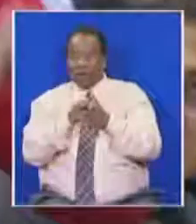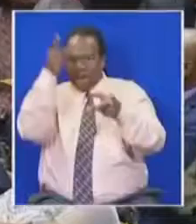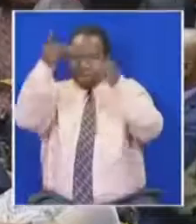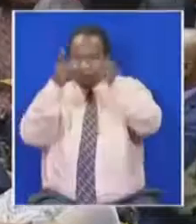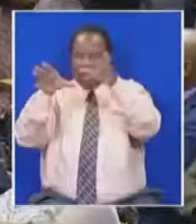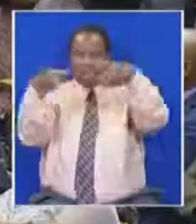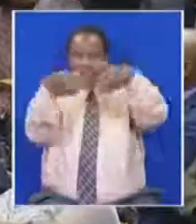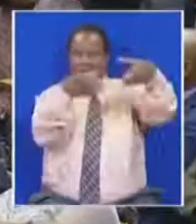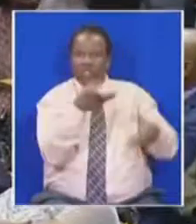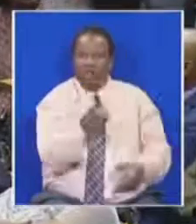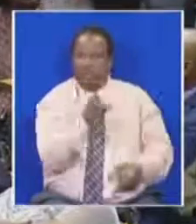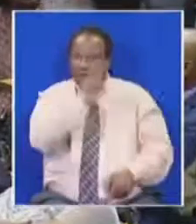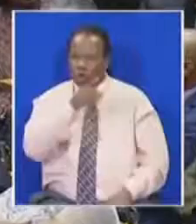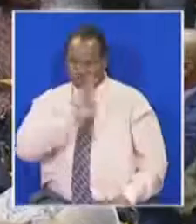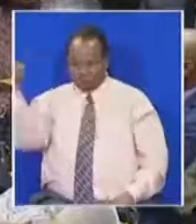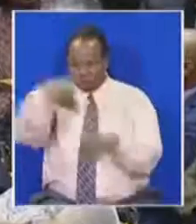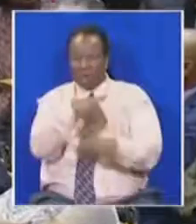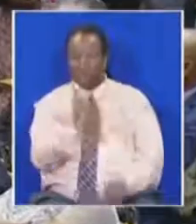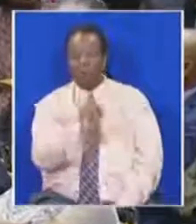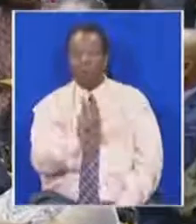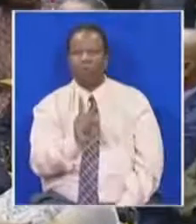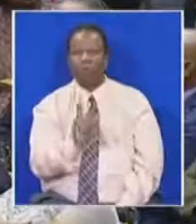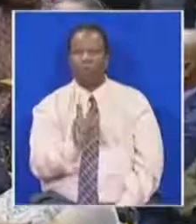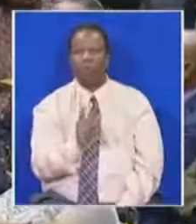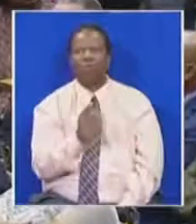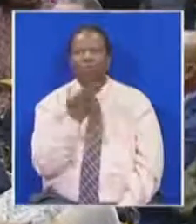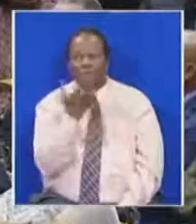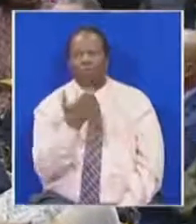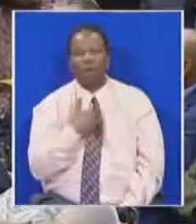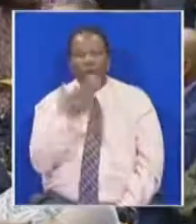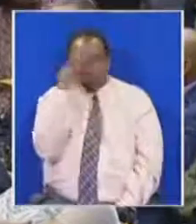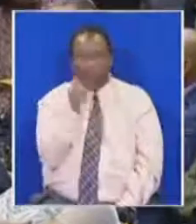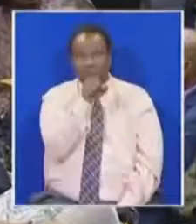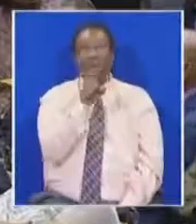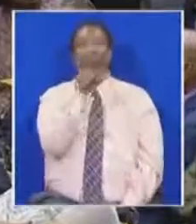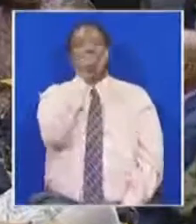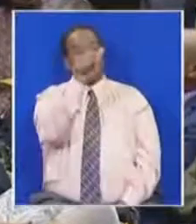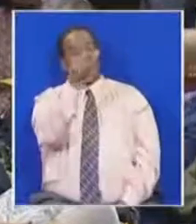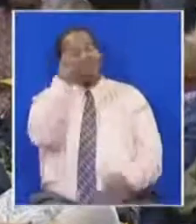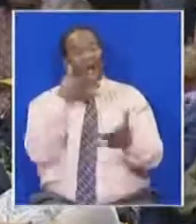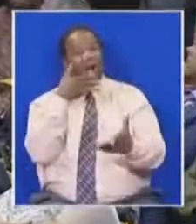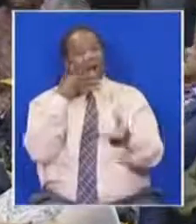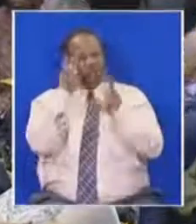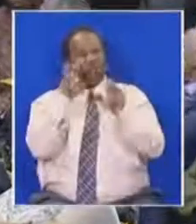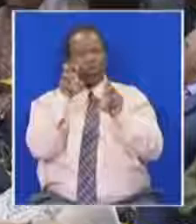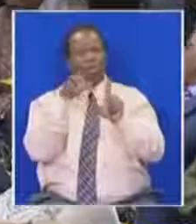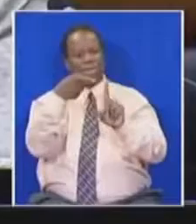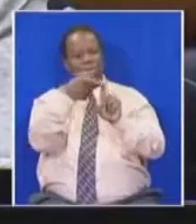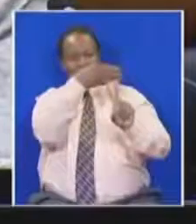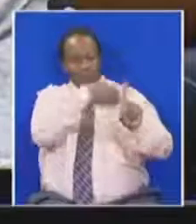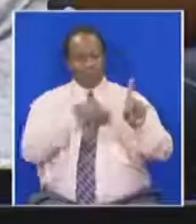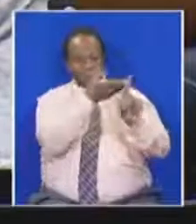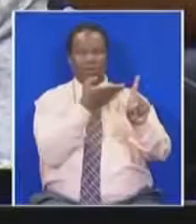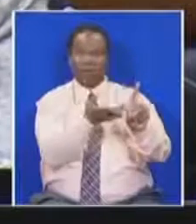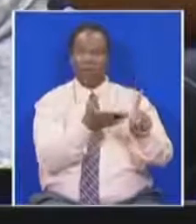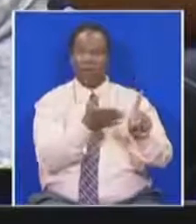please. Inside here, they will never come in. So we are Honorable not going Malema. To allow the president order, to address speaker. Us. Honorable Malema, please take order. Your